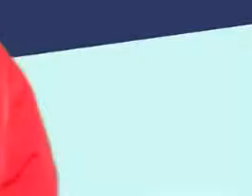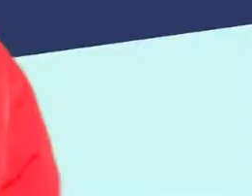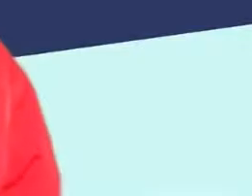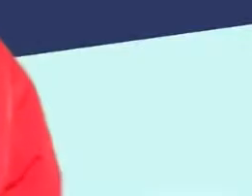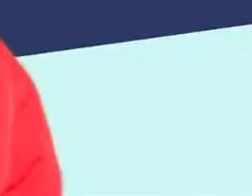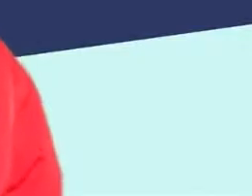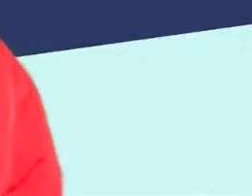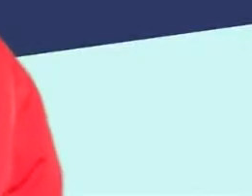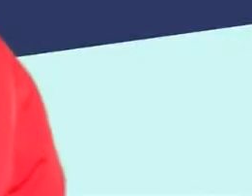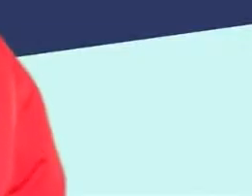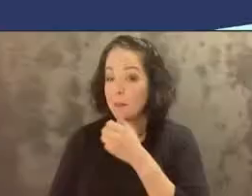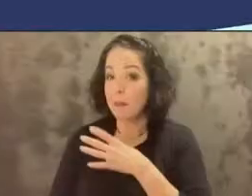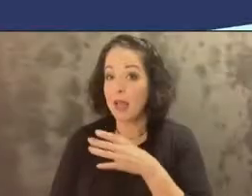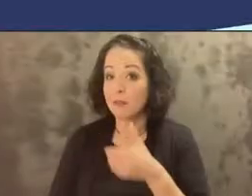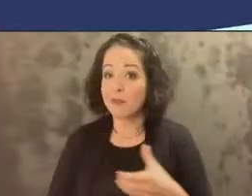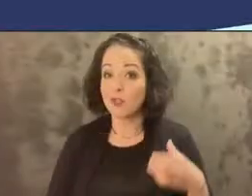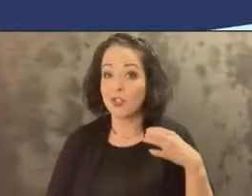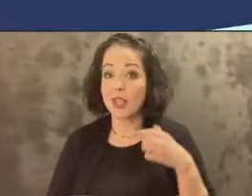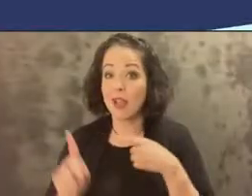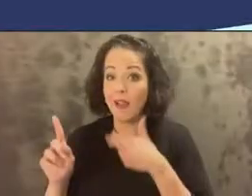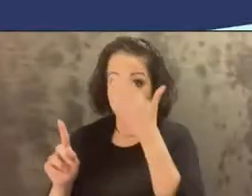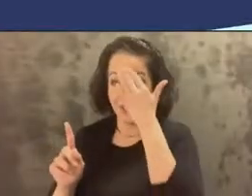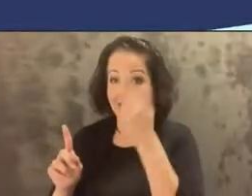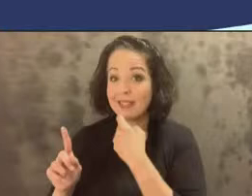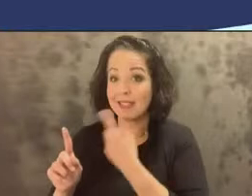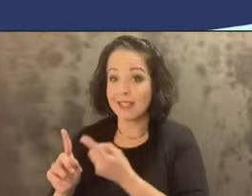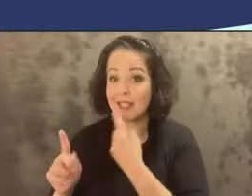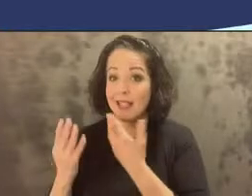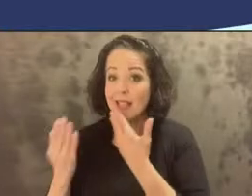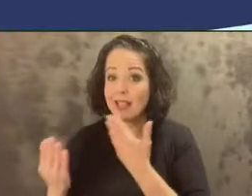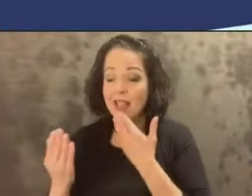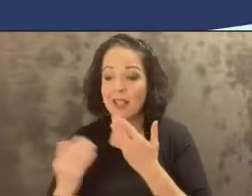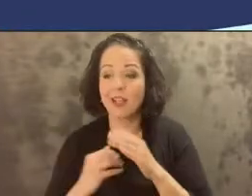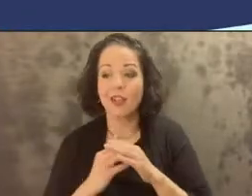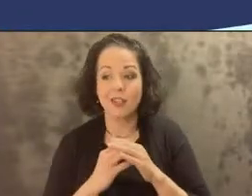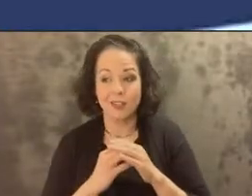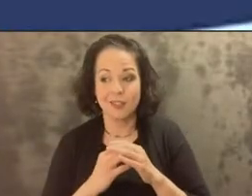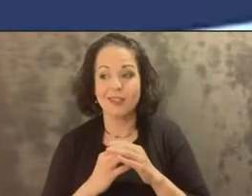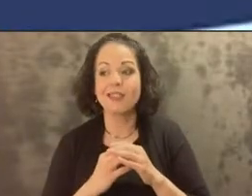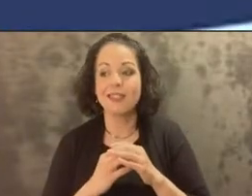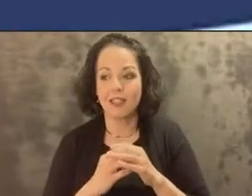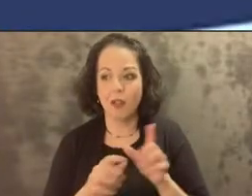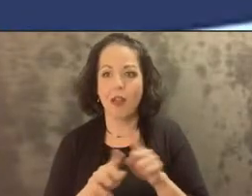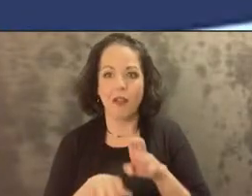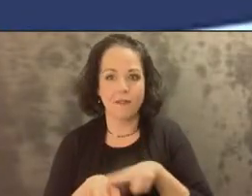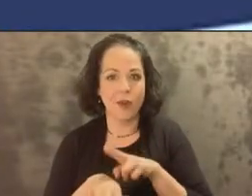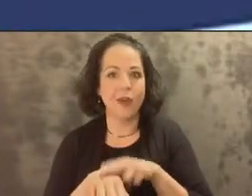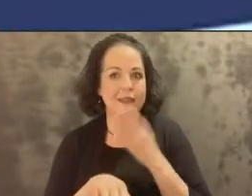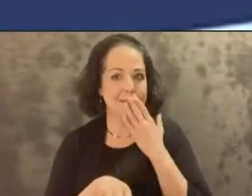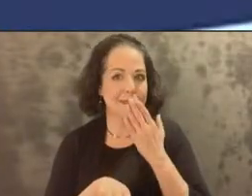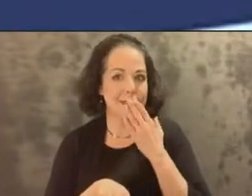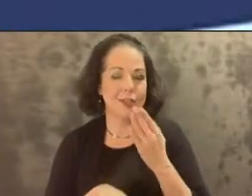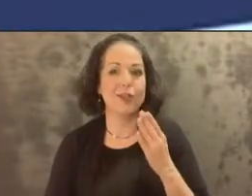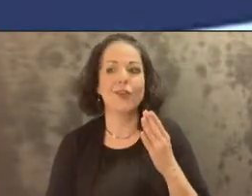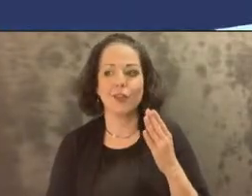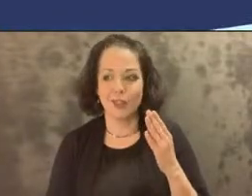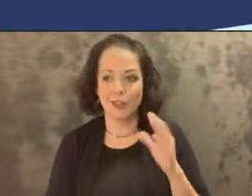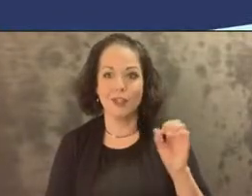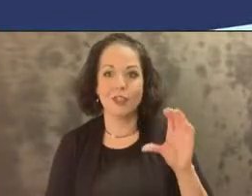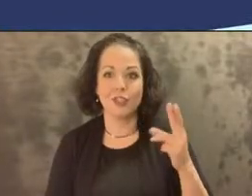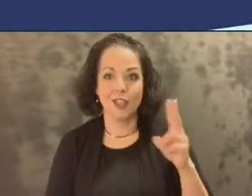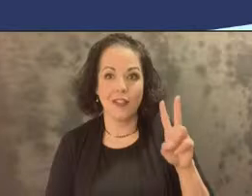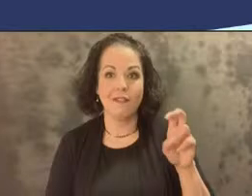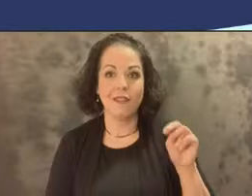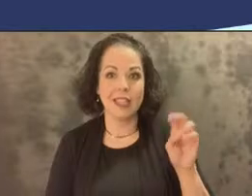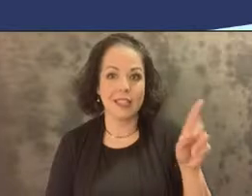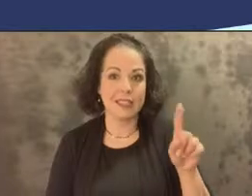Madam Chair, I forgot to say thank you to Cherise Perry. And oh, yes, absolutely. Thank you. Yes, who has been